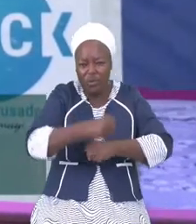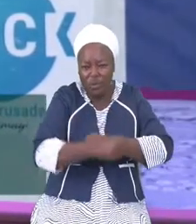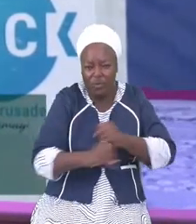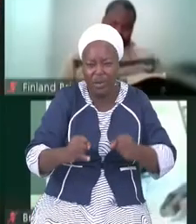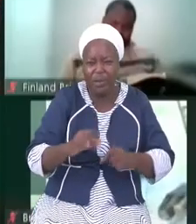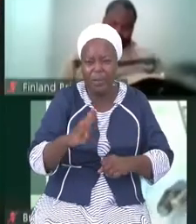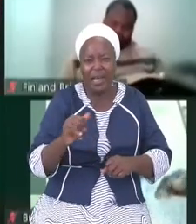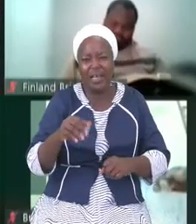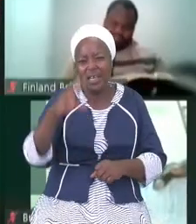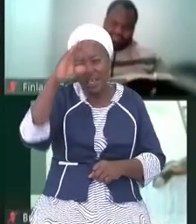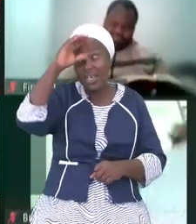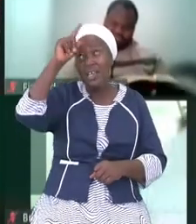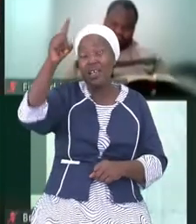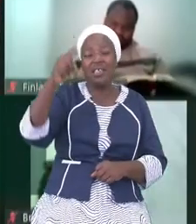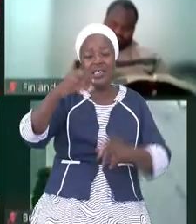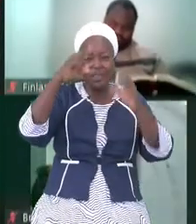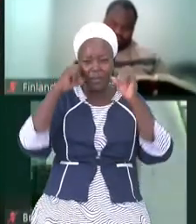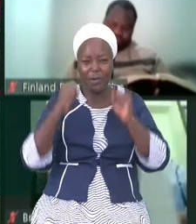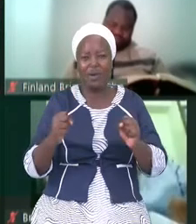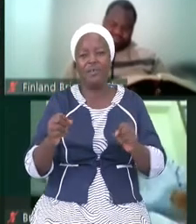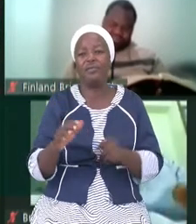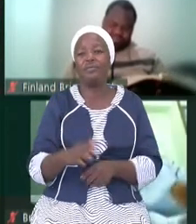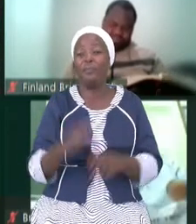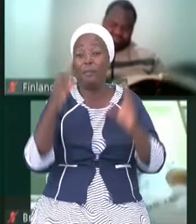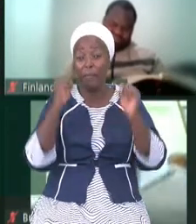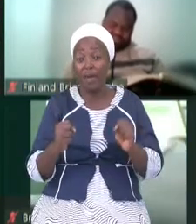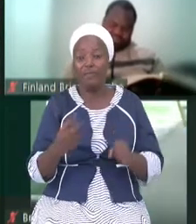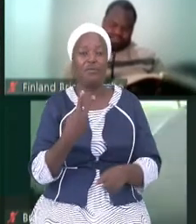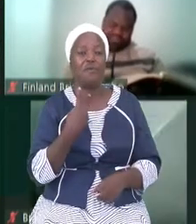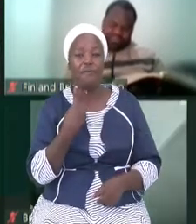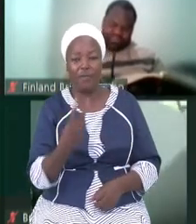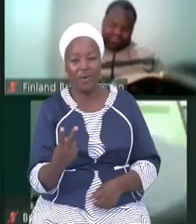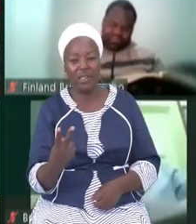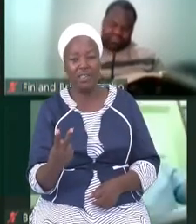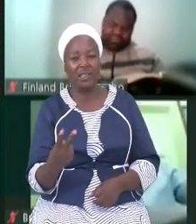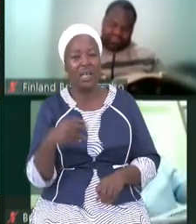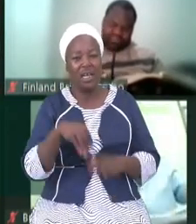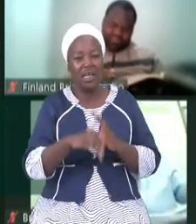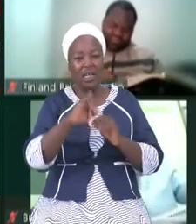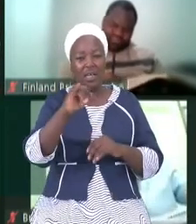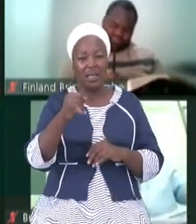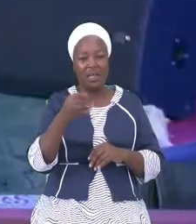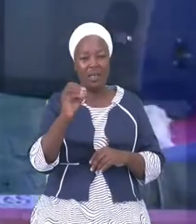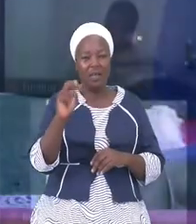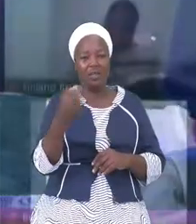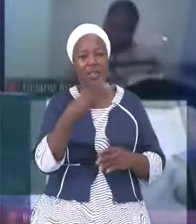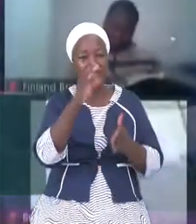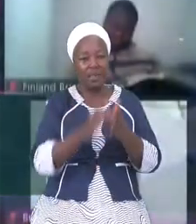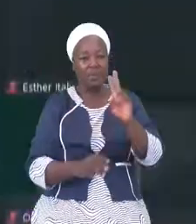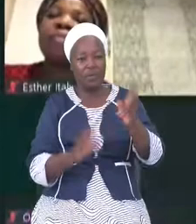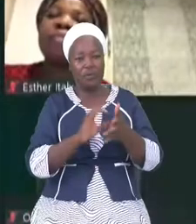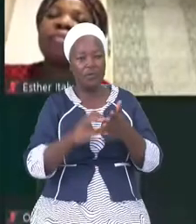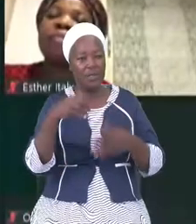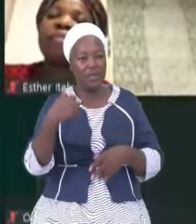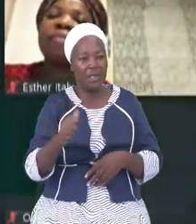his powerful voice. It tells us in Jonah chapter 2, reading from verse 10, it